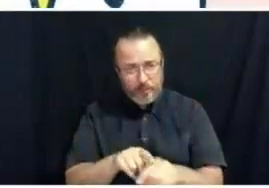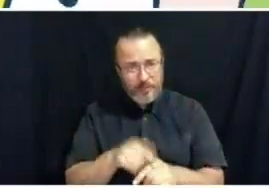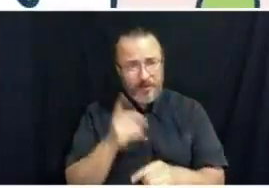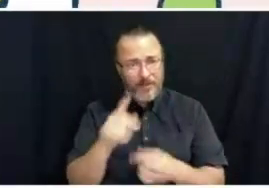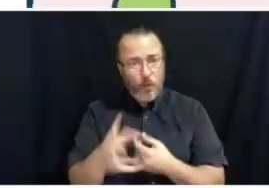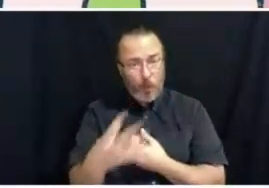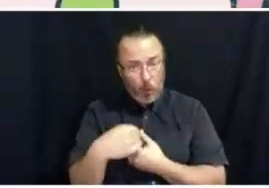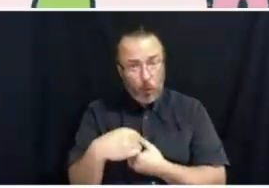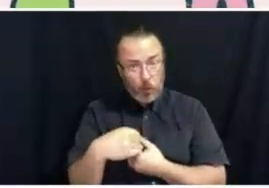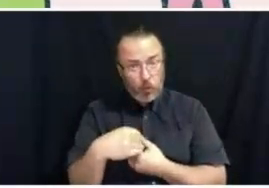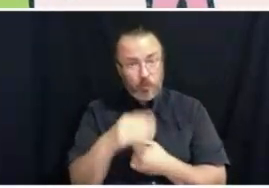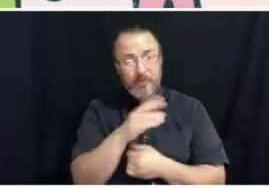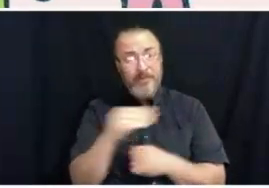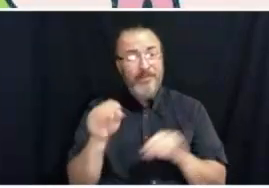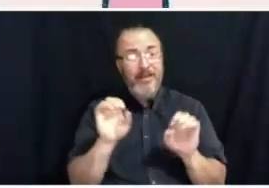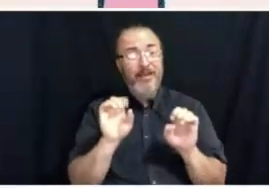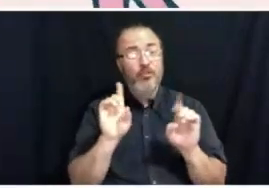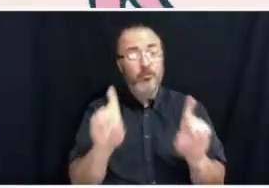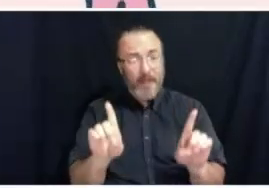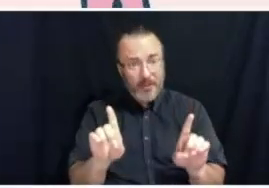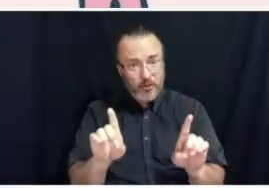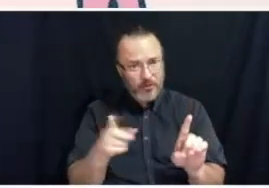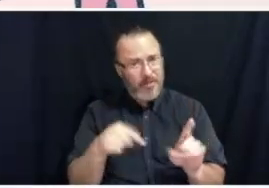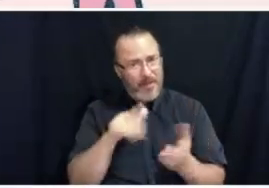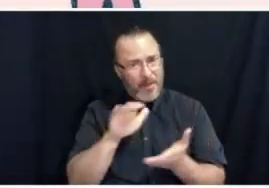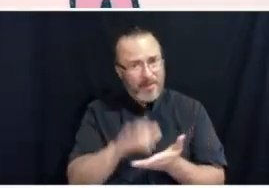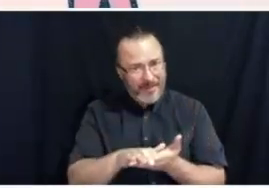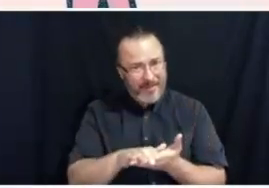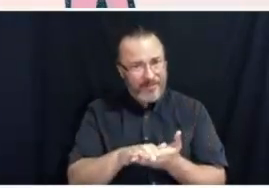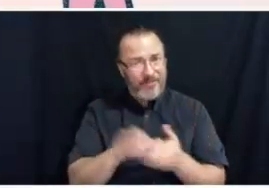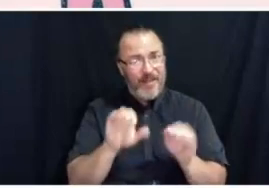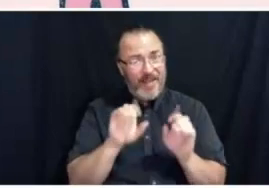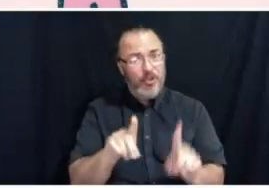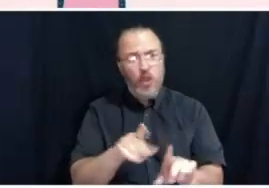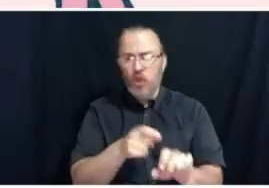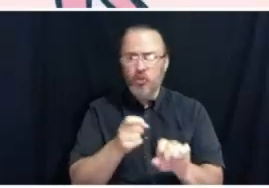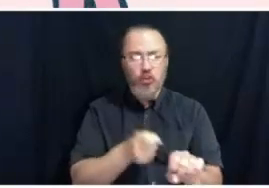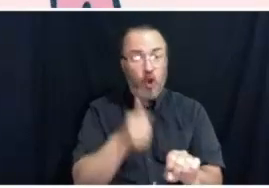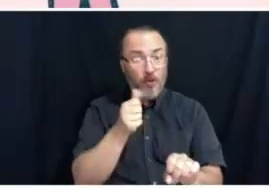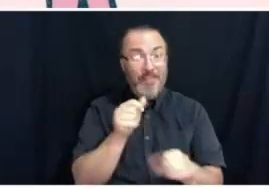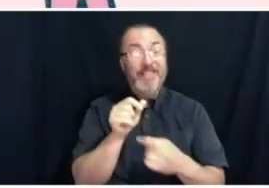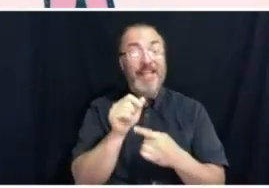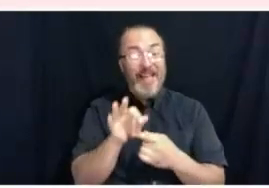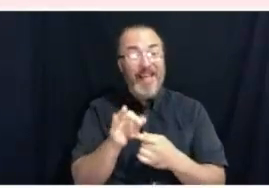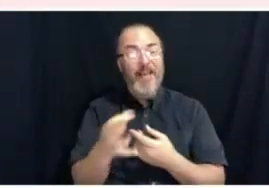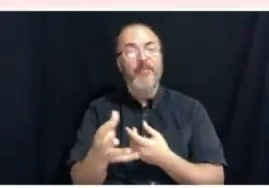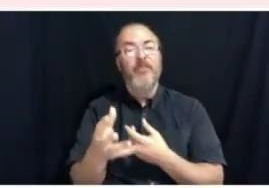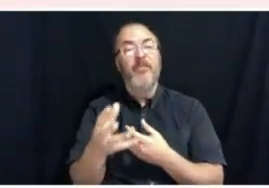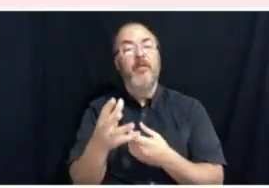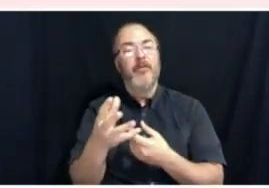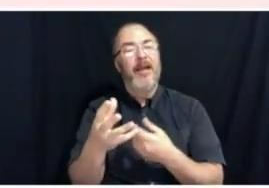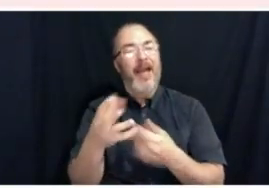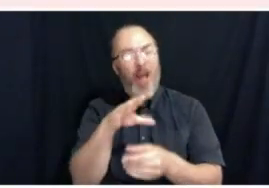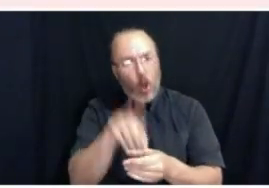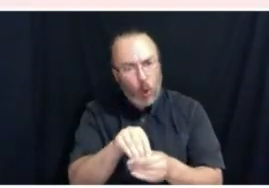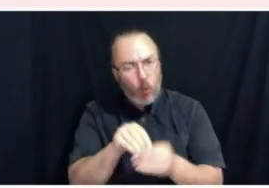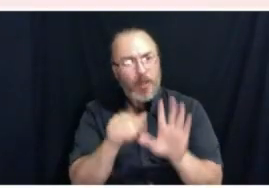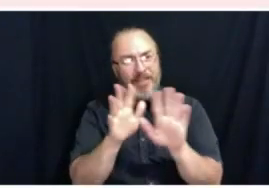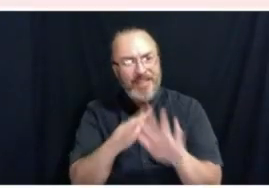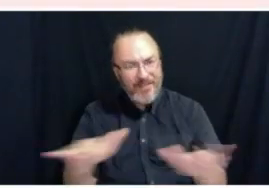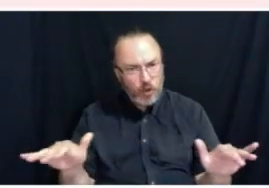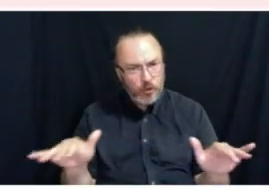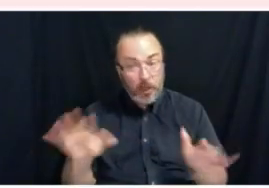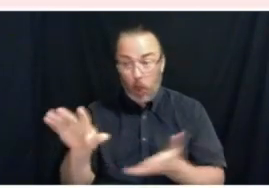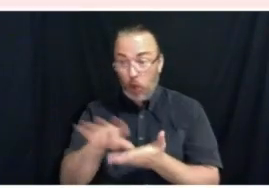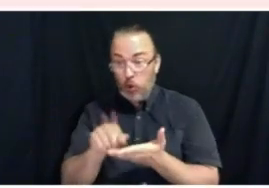and Education believes that education is strongest when it embraces diversity. Learners should not have to adapt